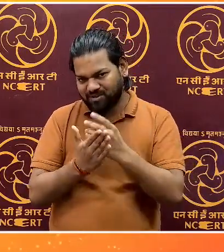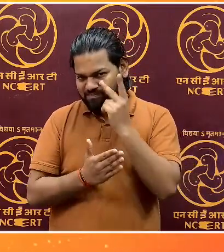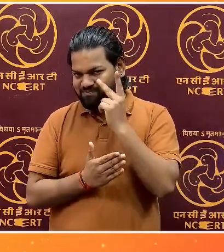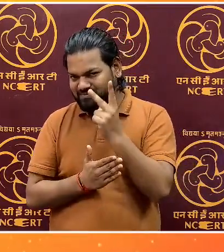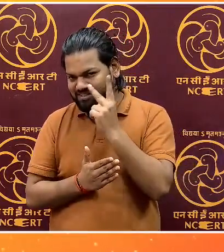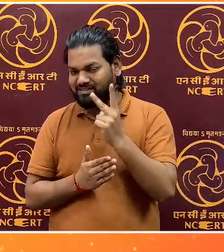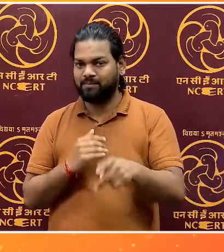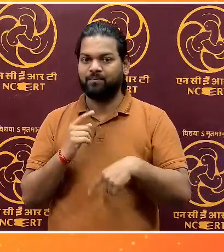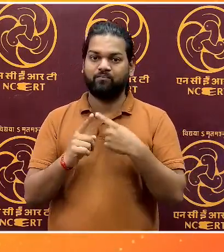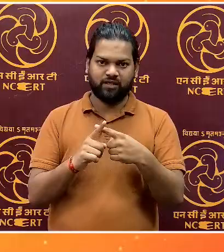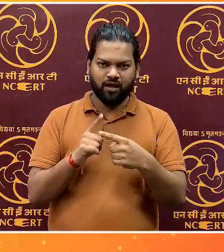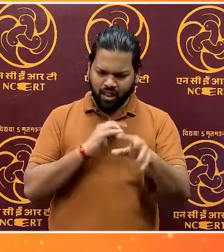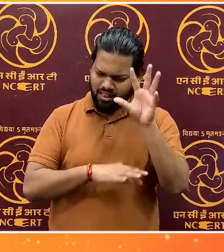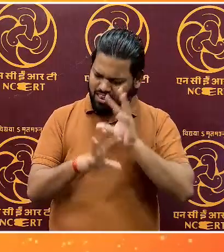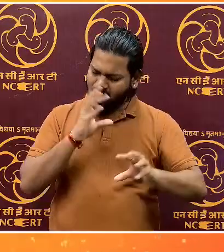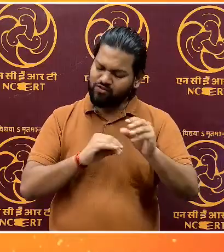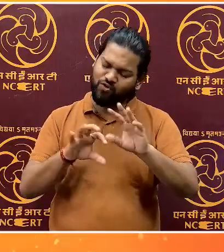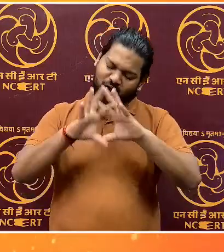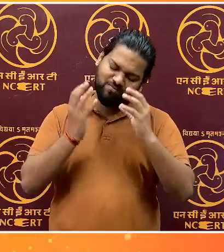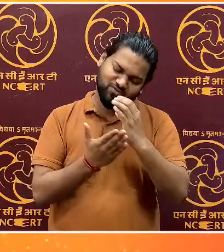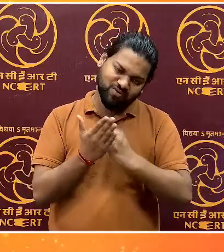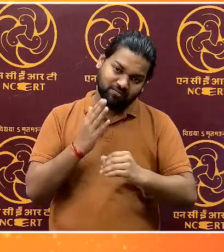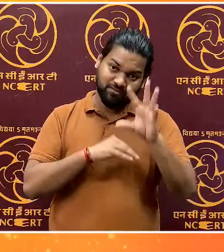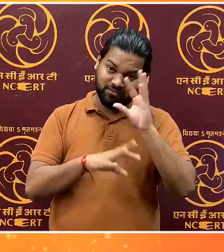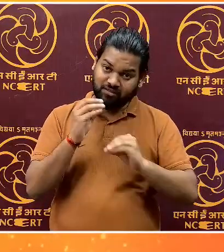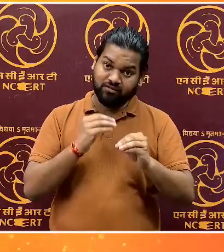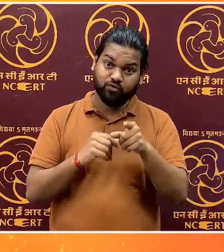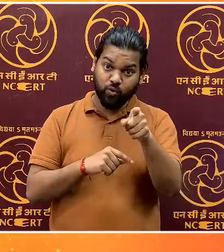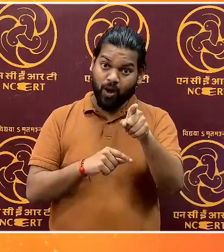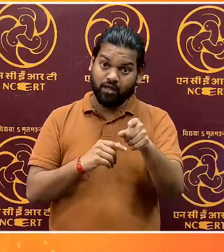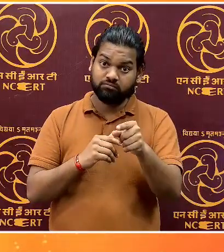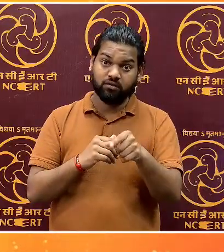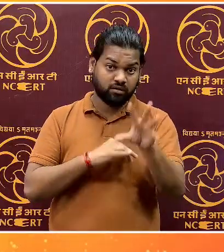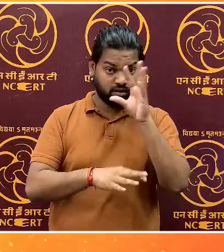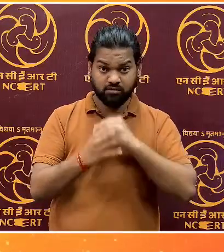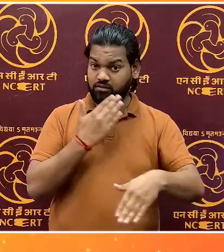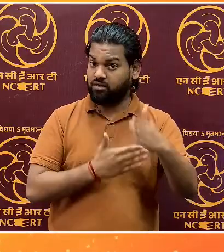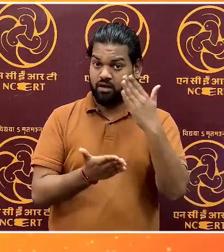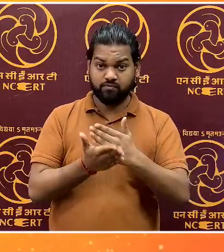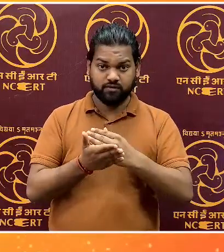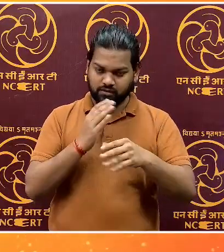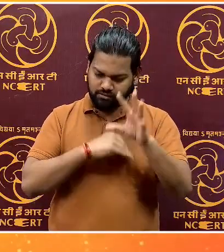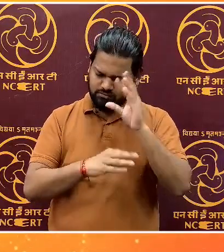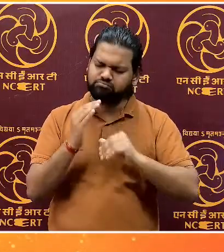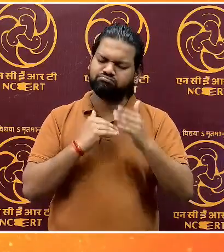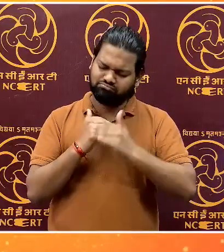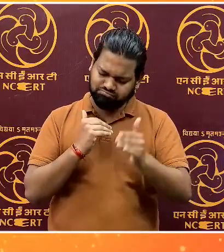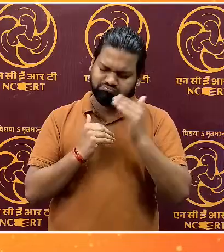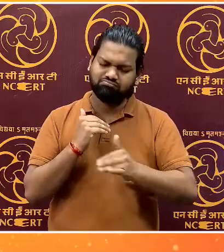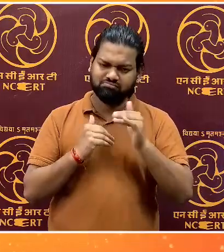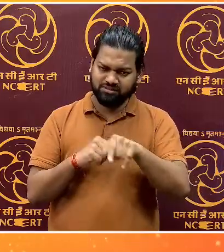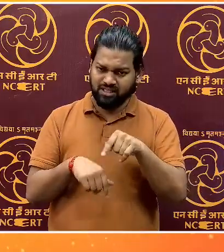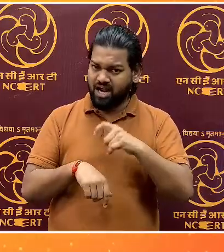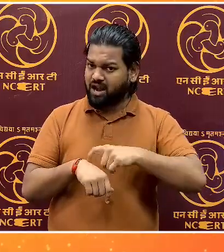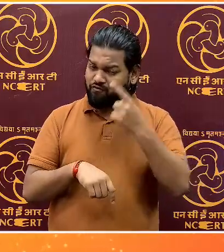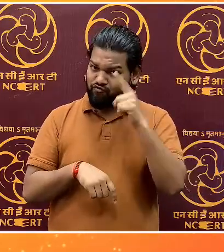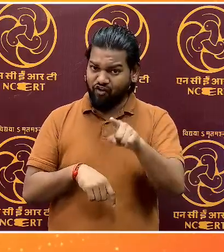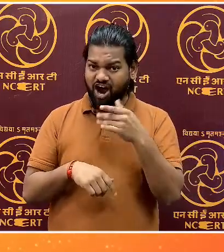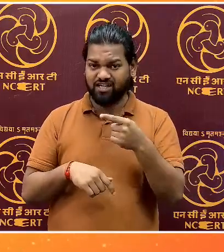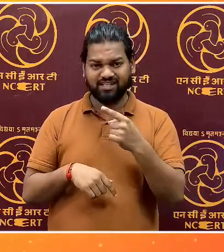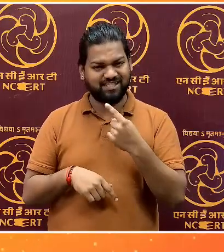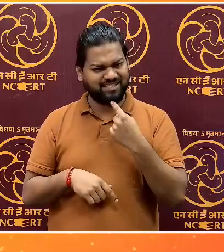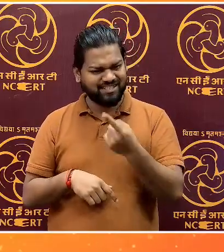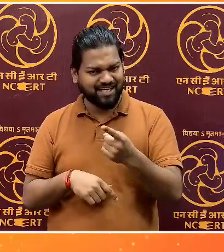and learn all these programs and continue learning these sessions and programs. And this is time for me to